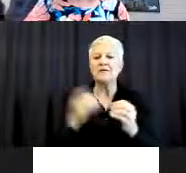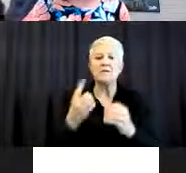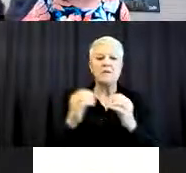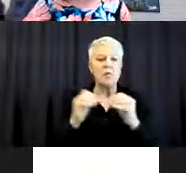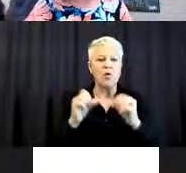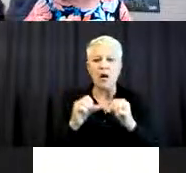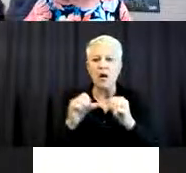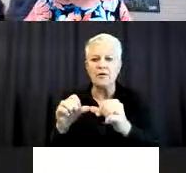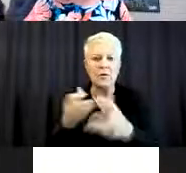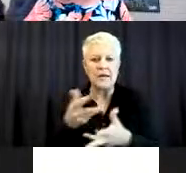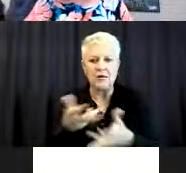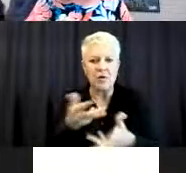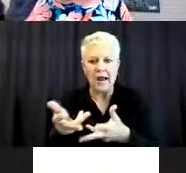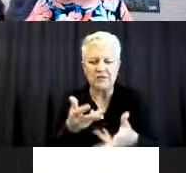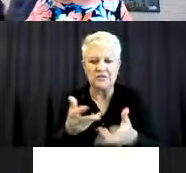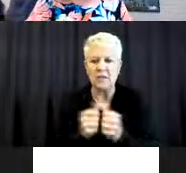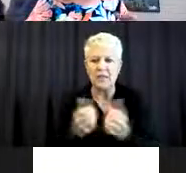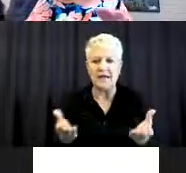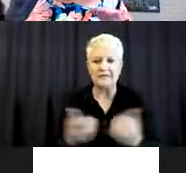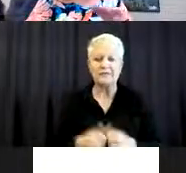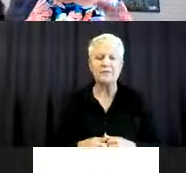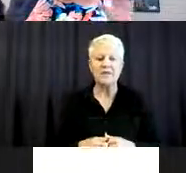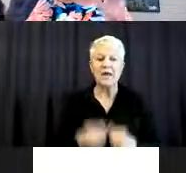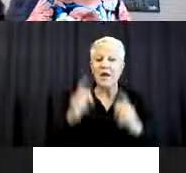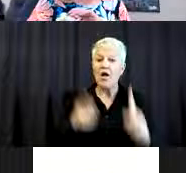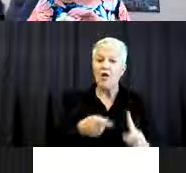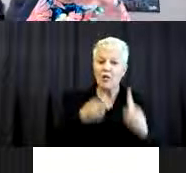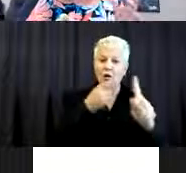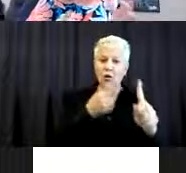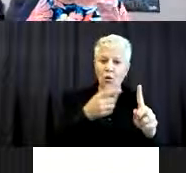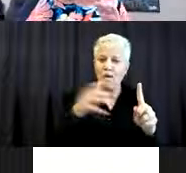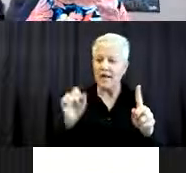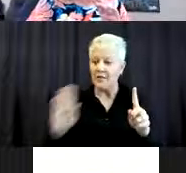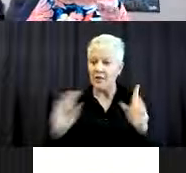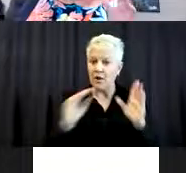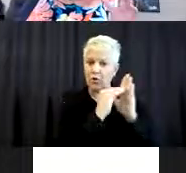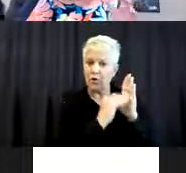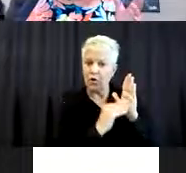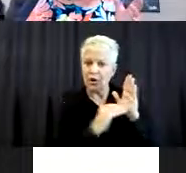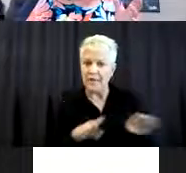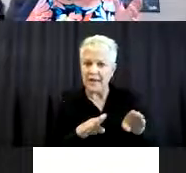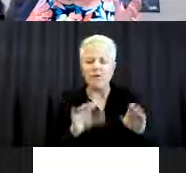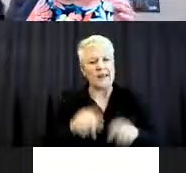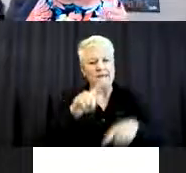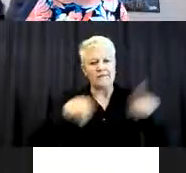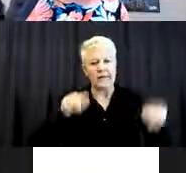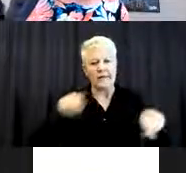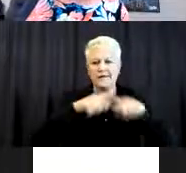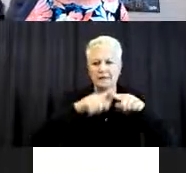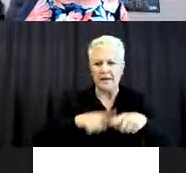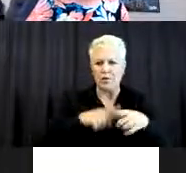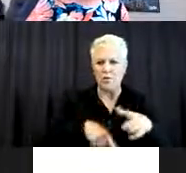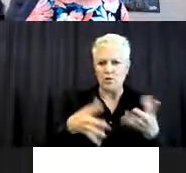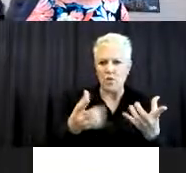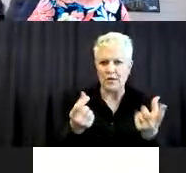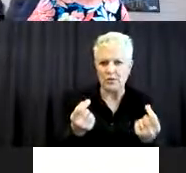kinds of interactions. And so the goal and the recorded behavior can vary depending on what you want to do. Then